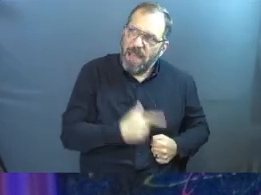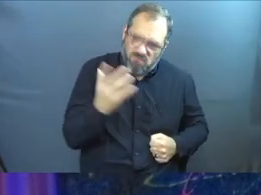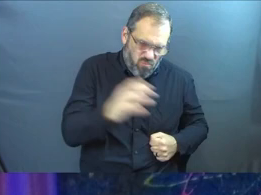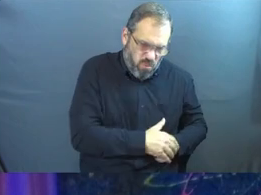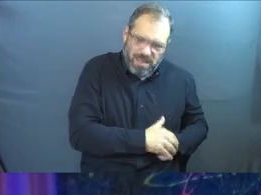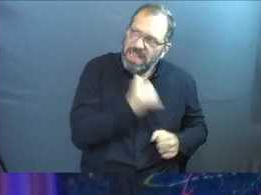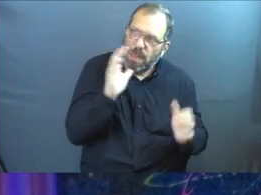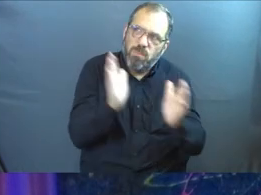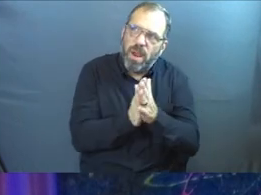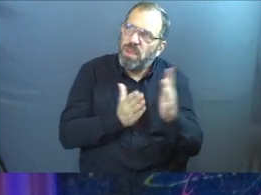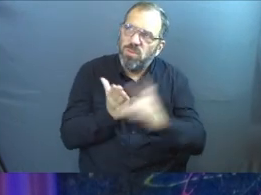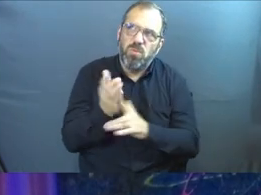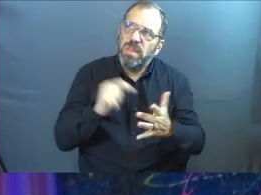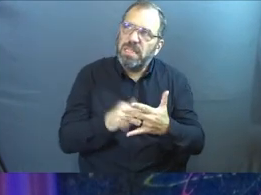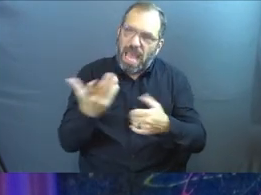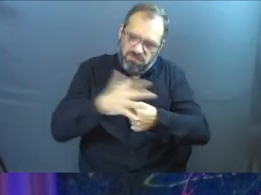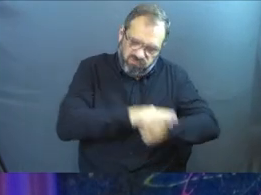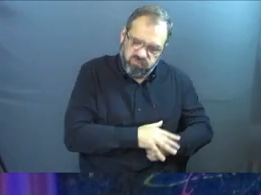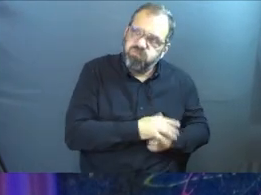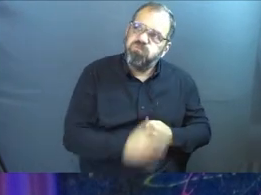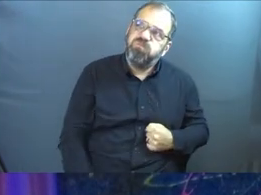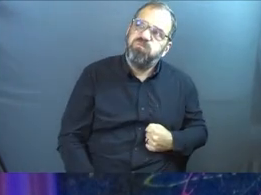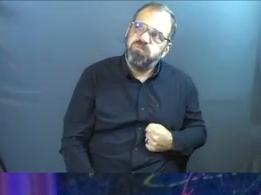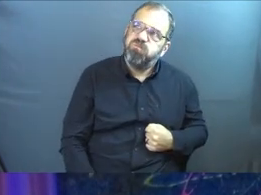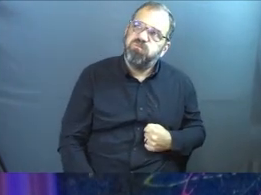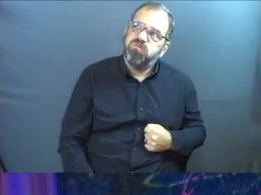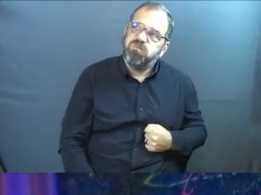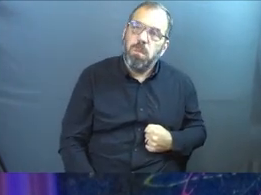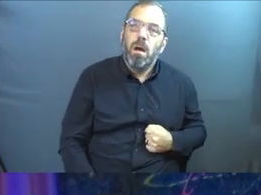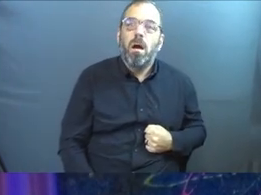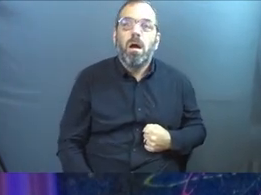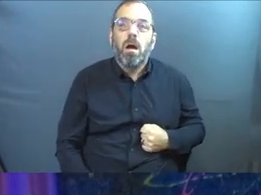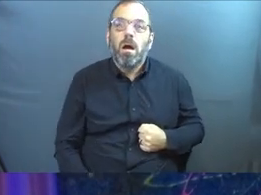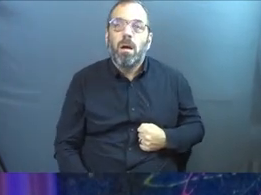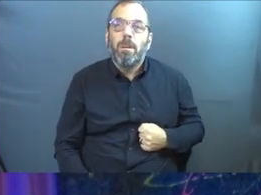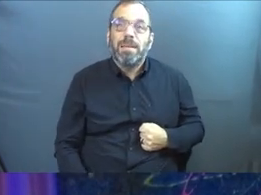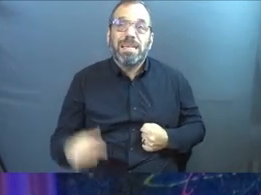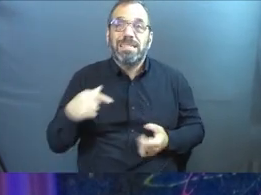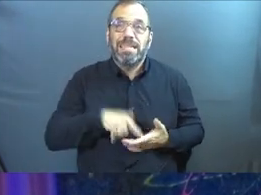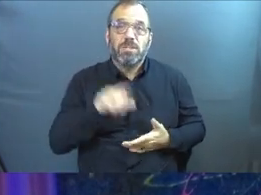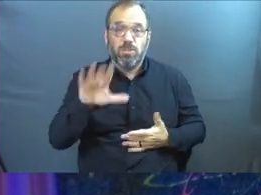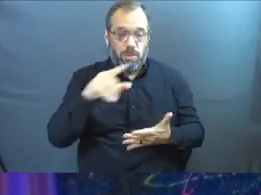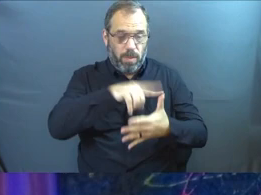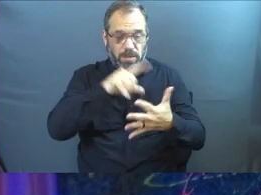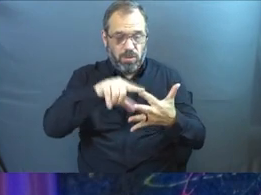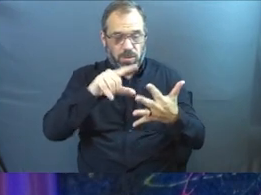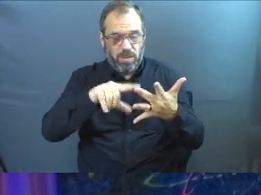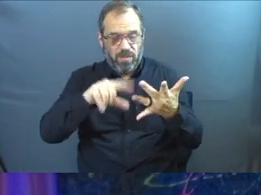praying effectively through it. Because one of these is your prayer.